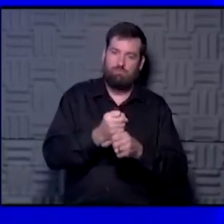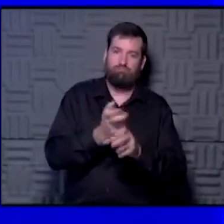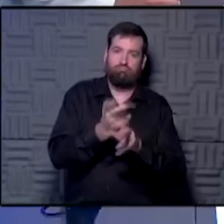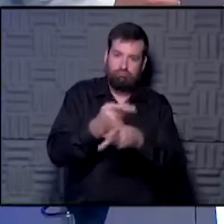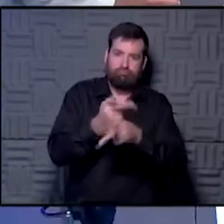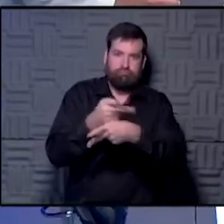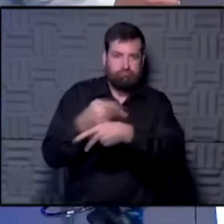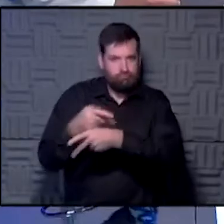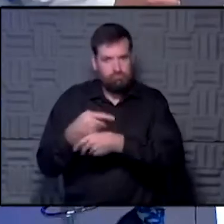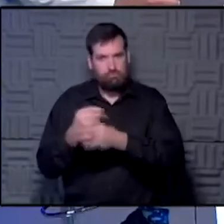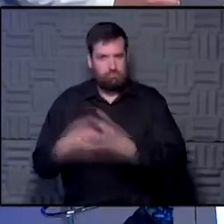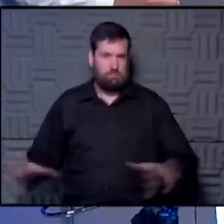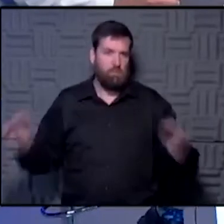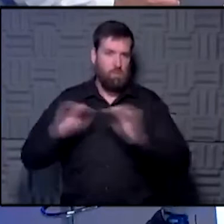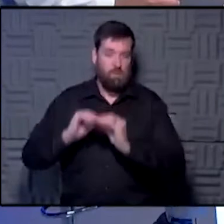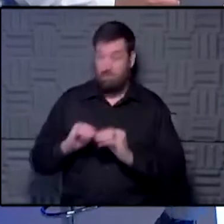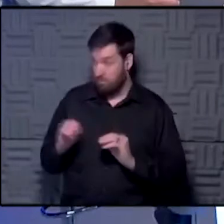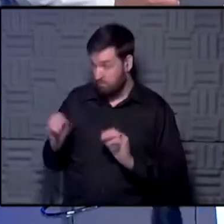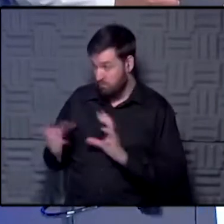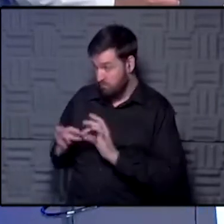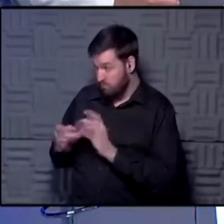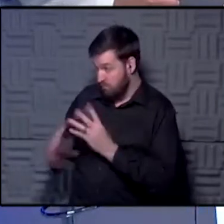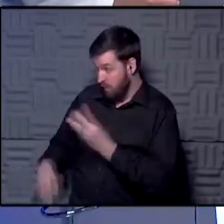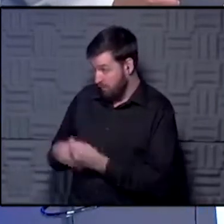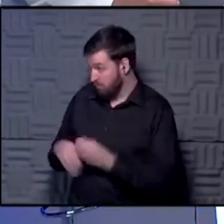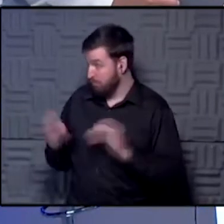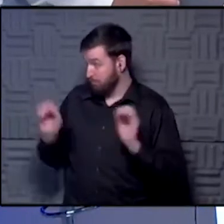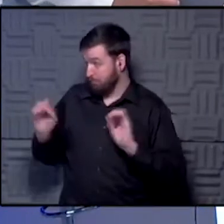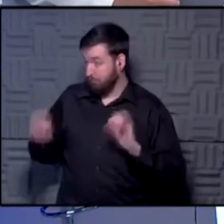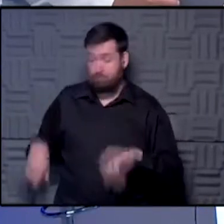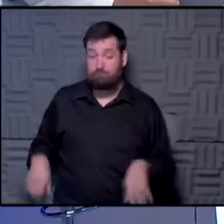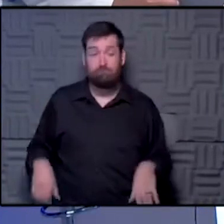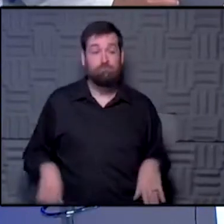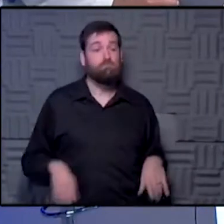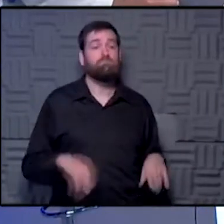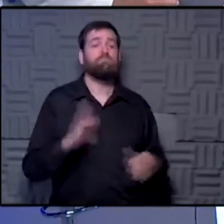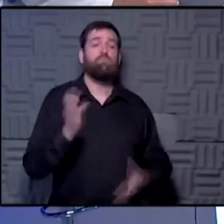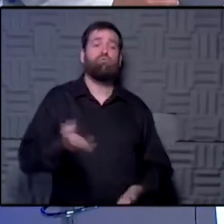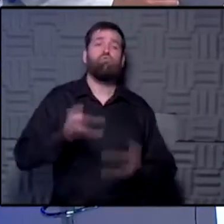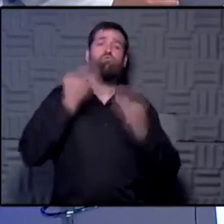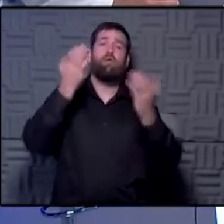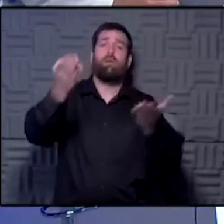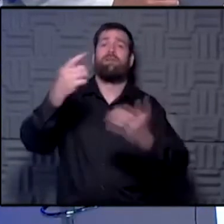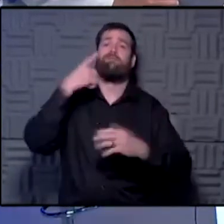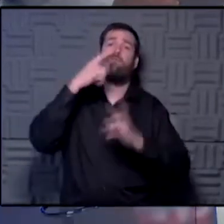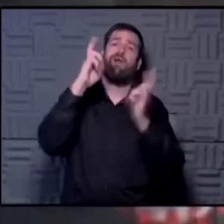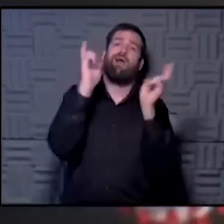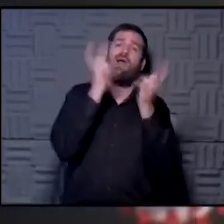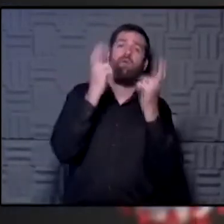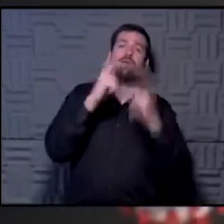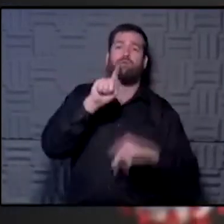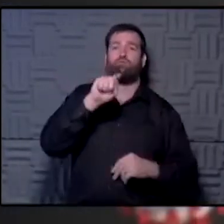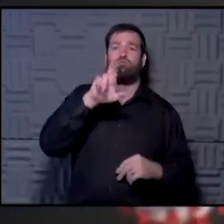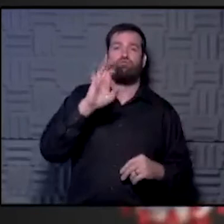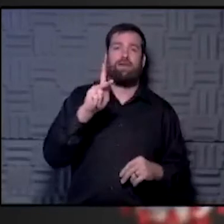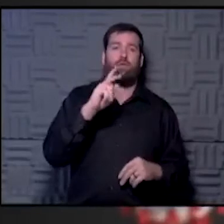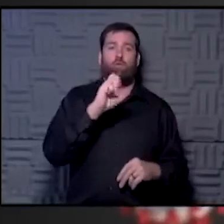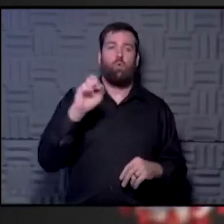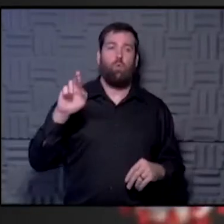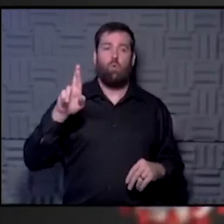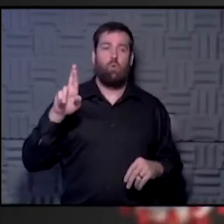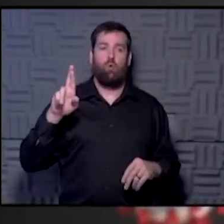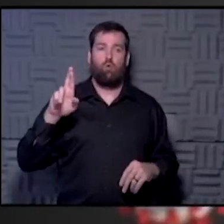replication. Any comment you want to add to that? No. That was All right. What are your recommendations for trick-or-treating this year? My neighbors